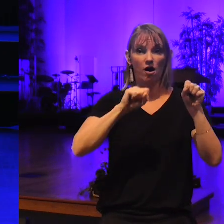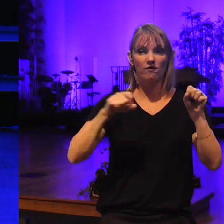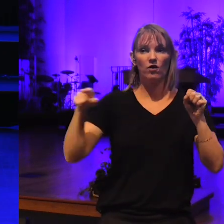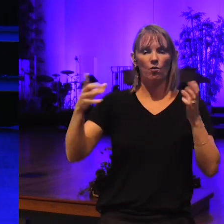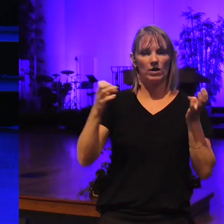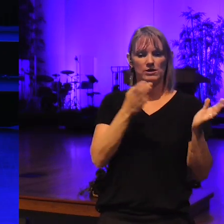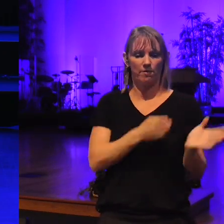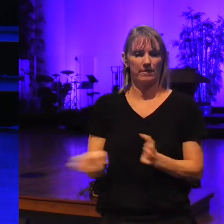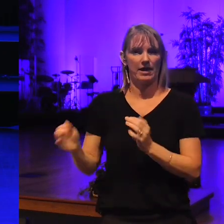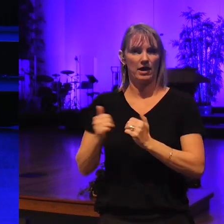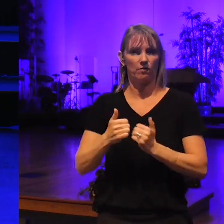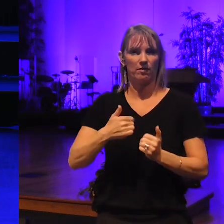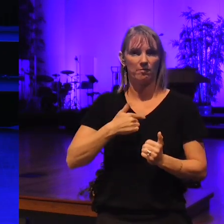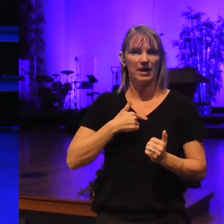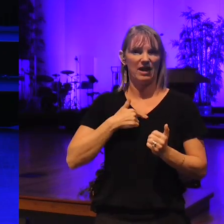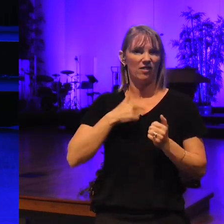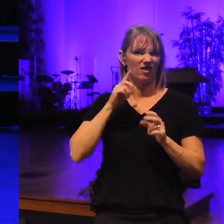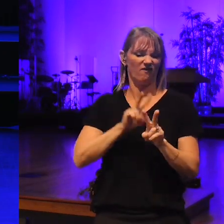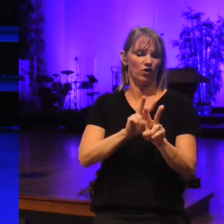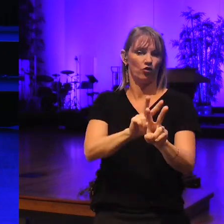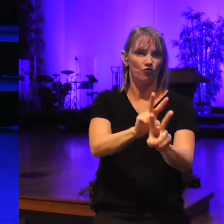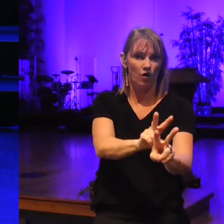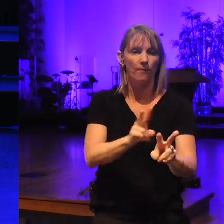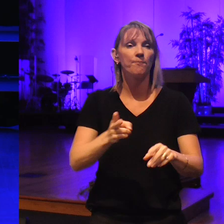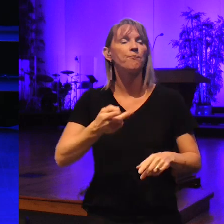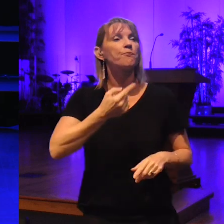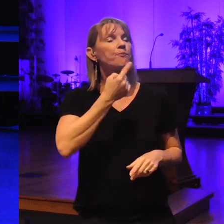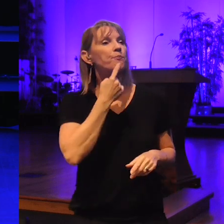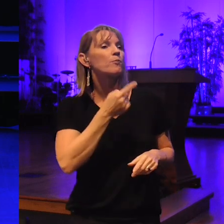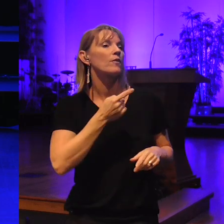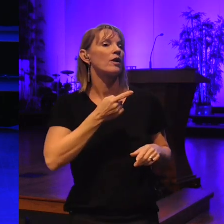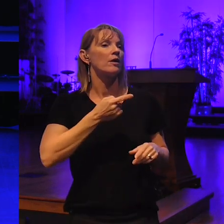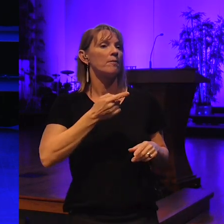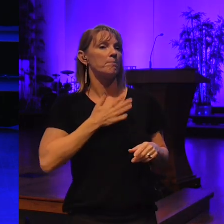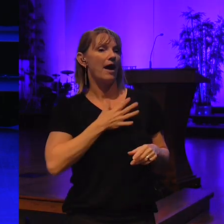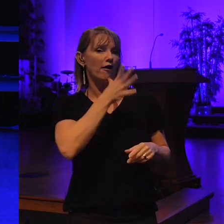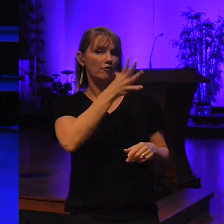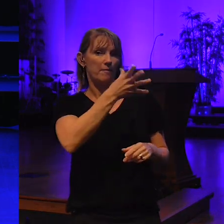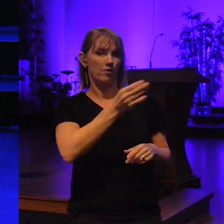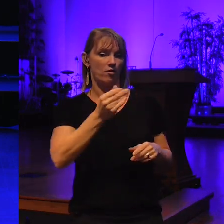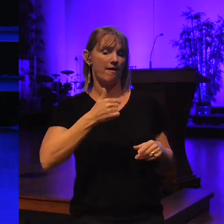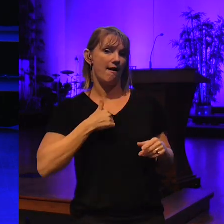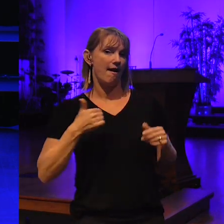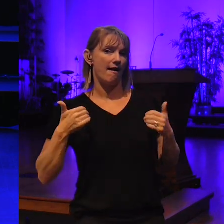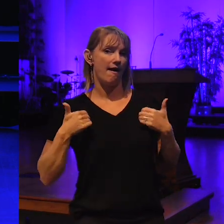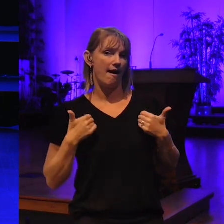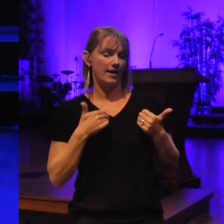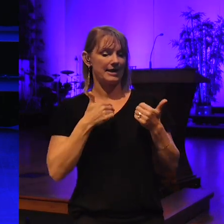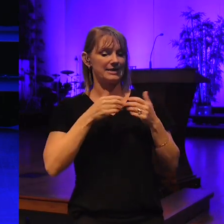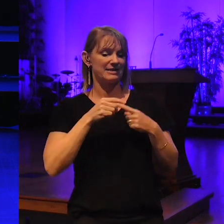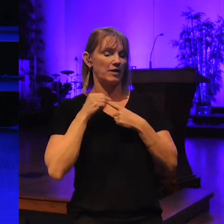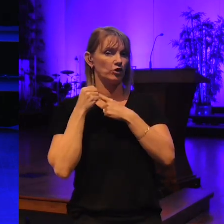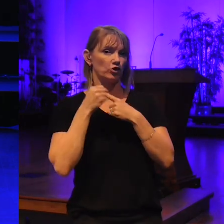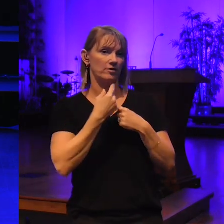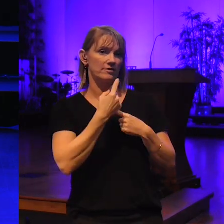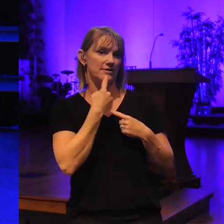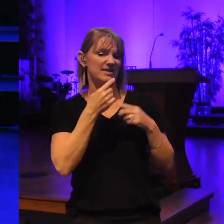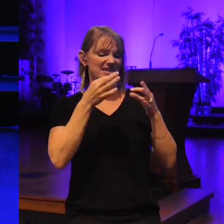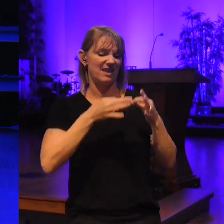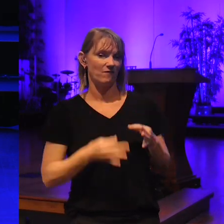there with him, and he said, you know, my grandma and I, we had a special saying about love. We had a definition of